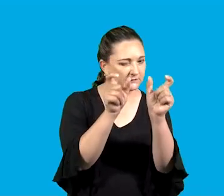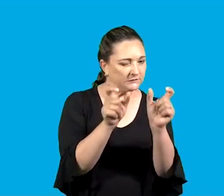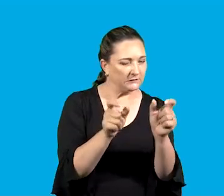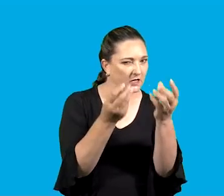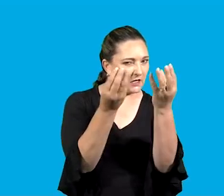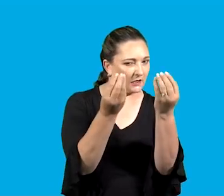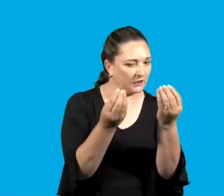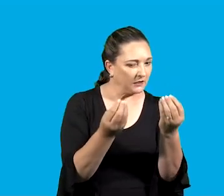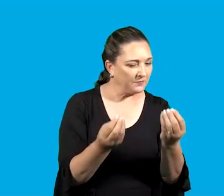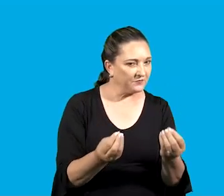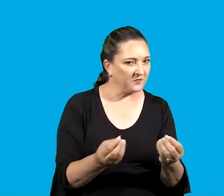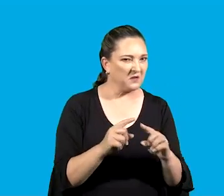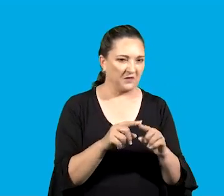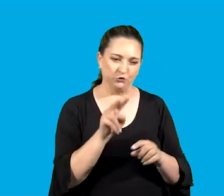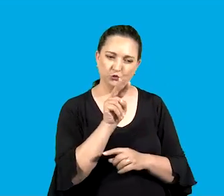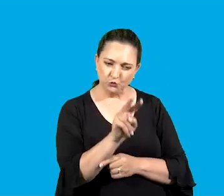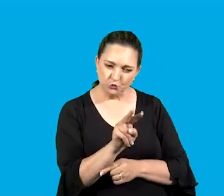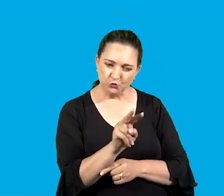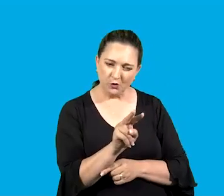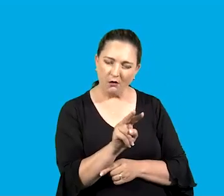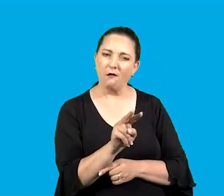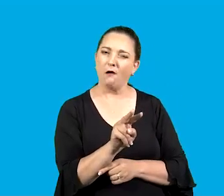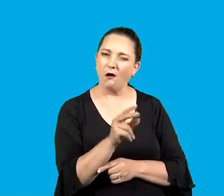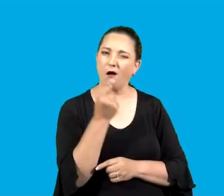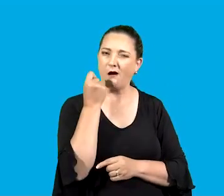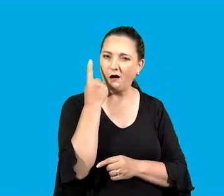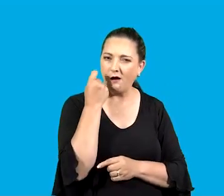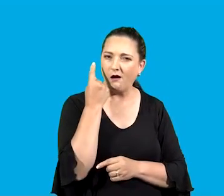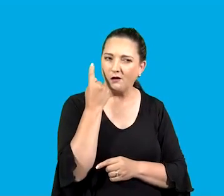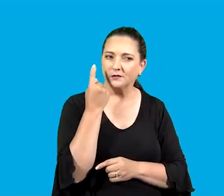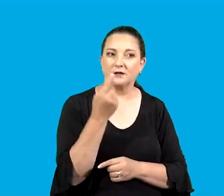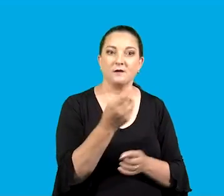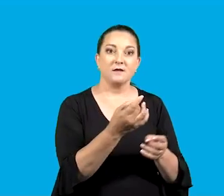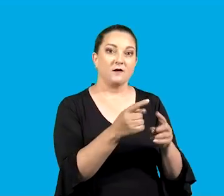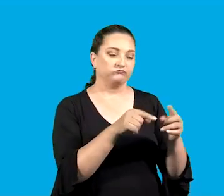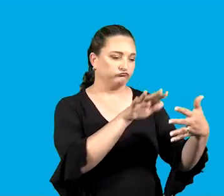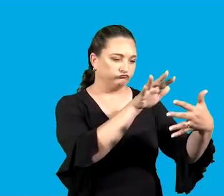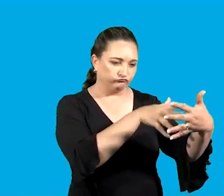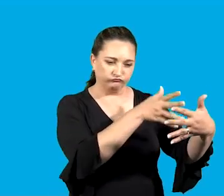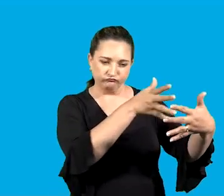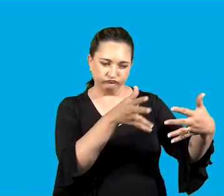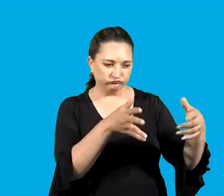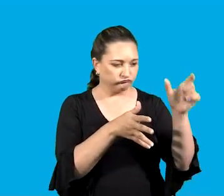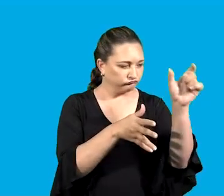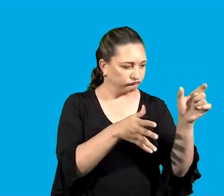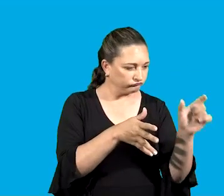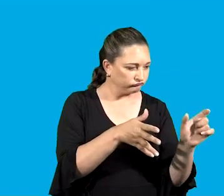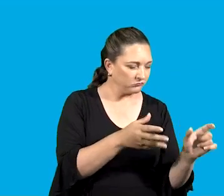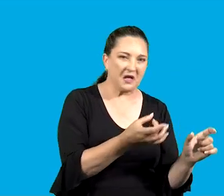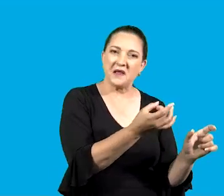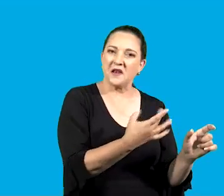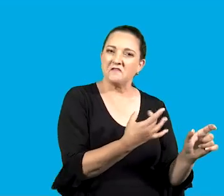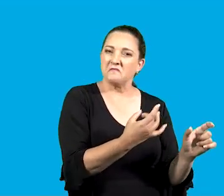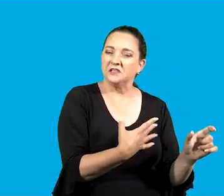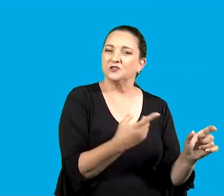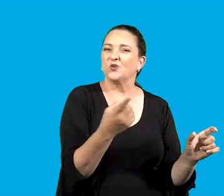and not just look at them, but critically look at them and get information from these figures that may